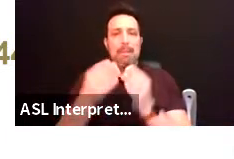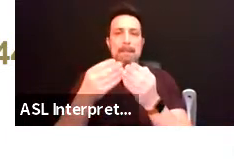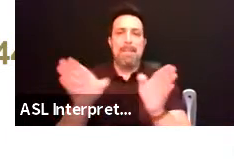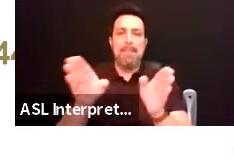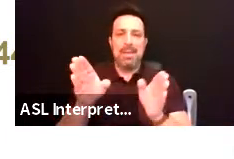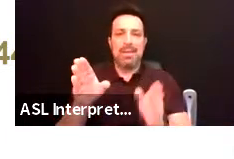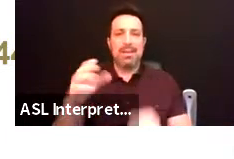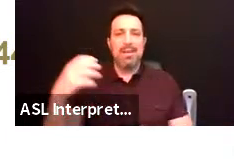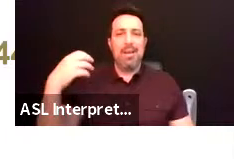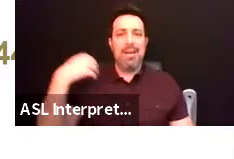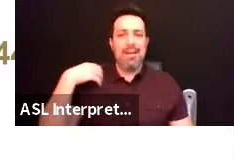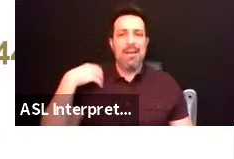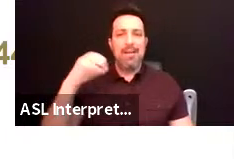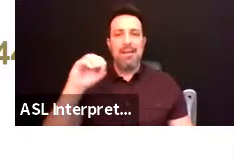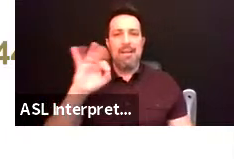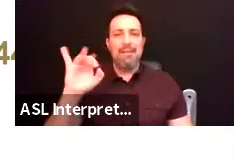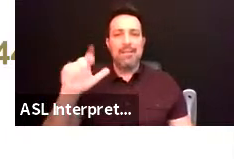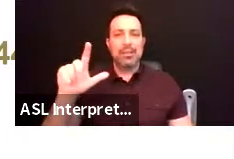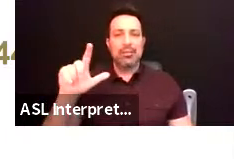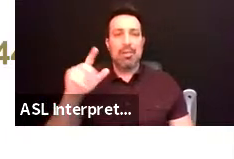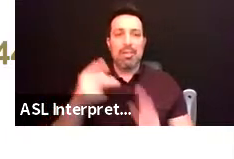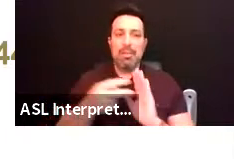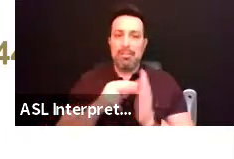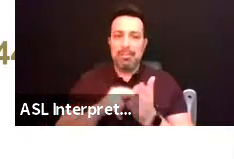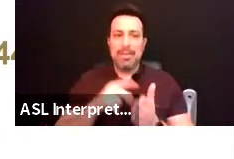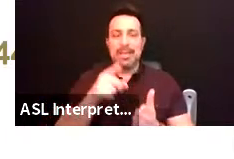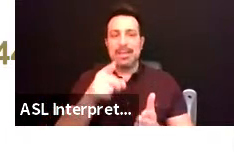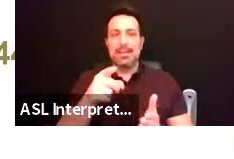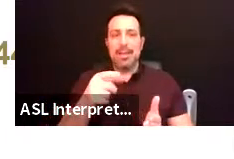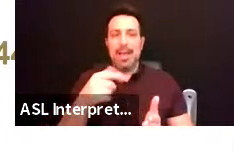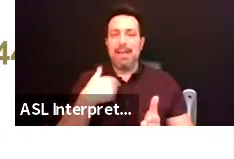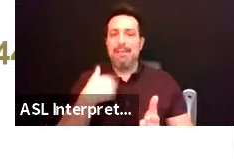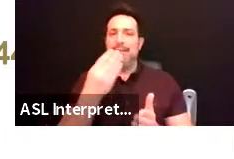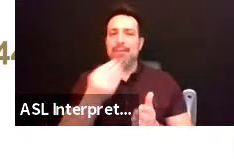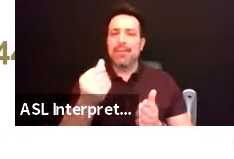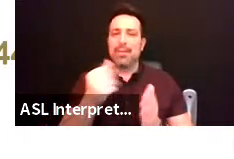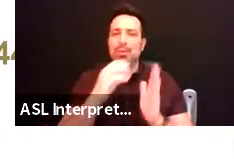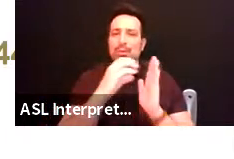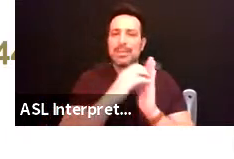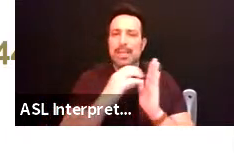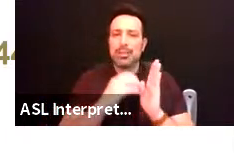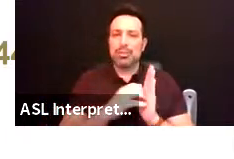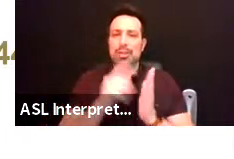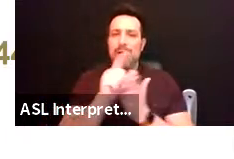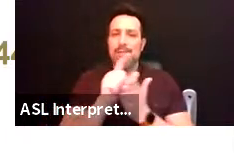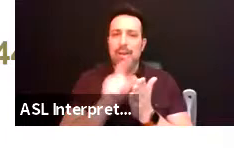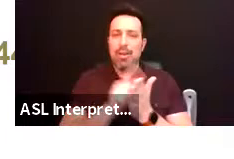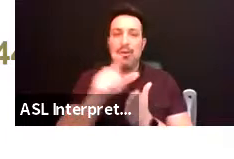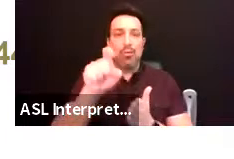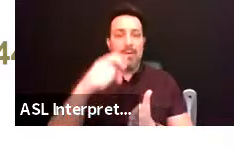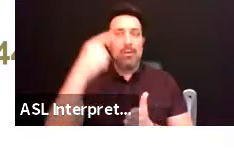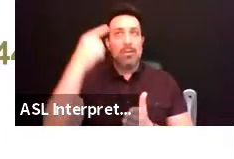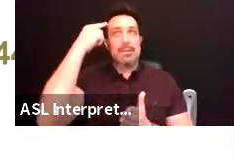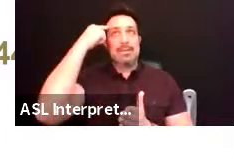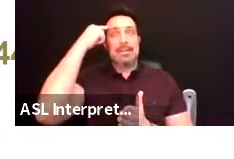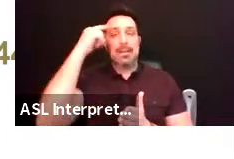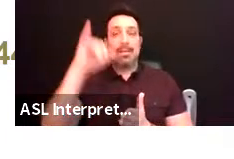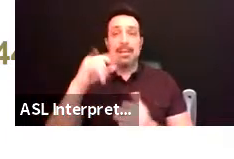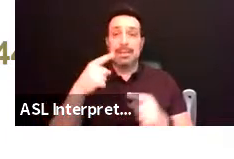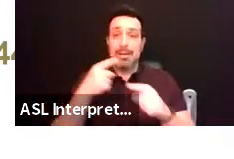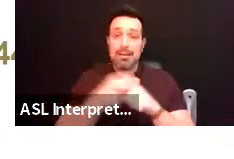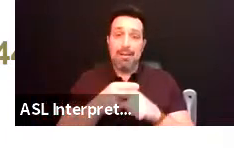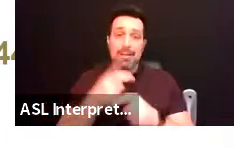official. So what that means is there's just a few sections of the law that you have to think about. There's the conflict